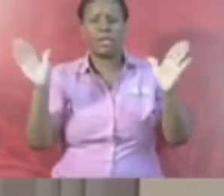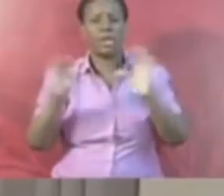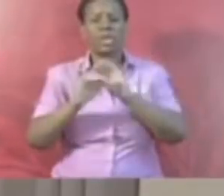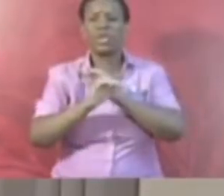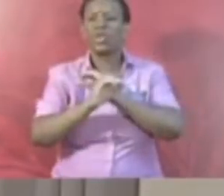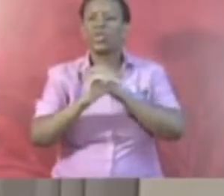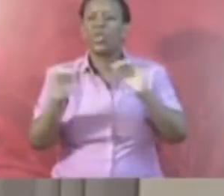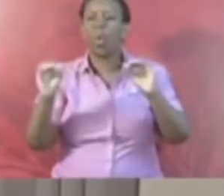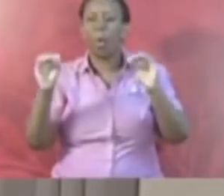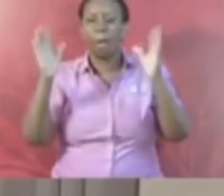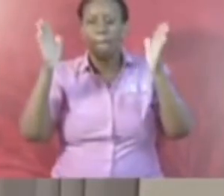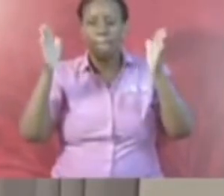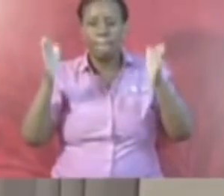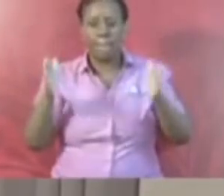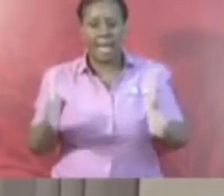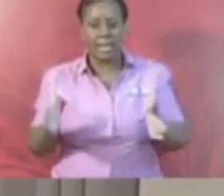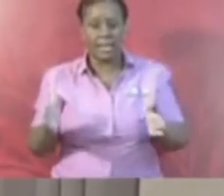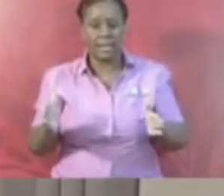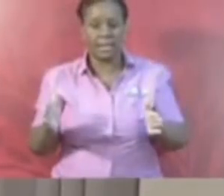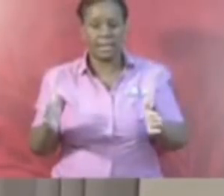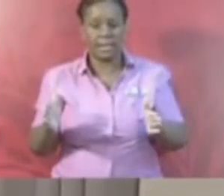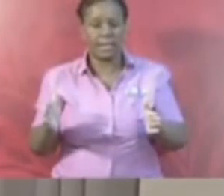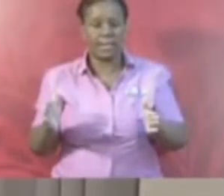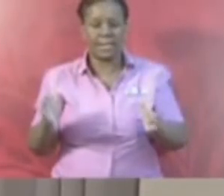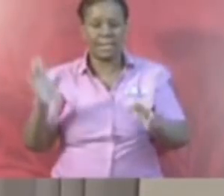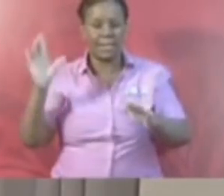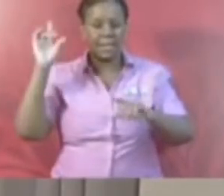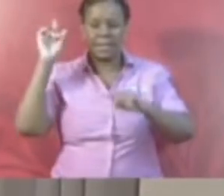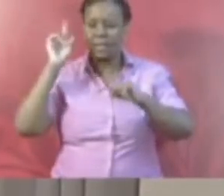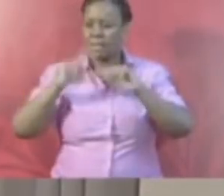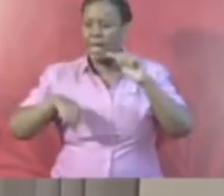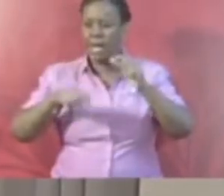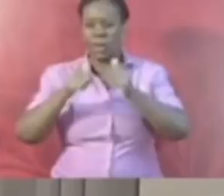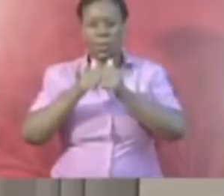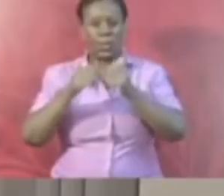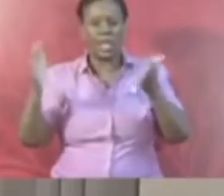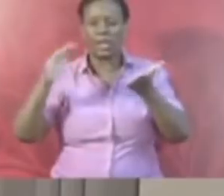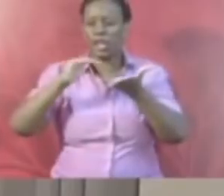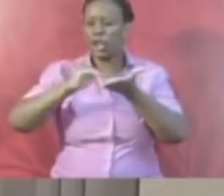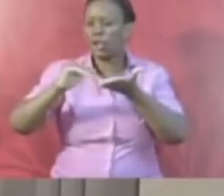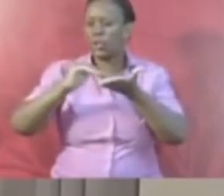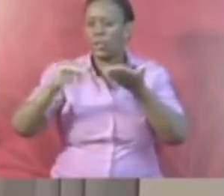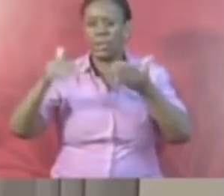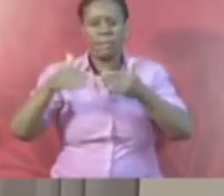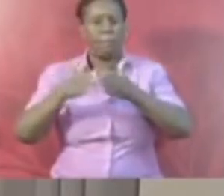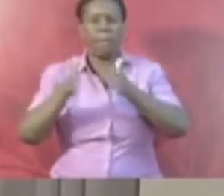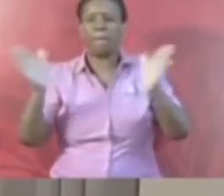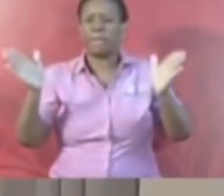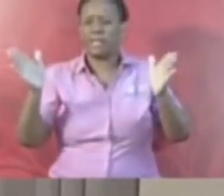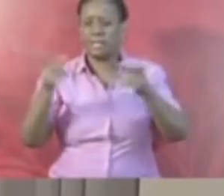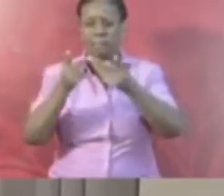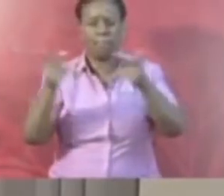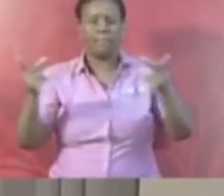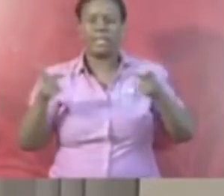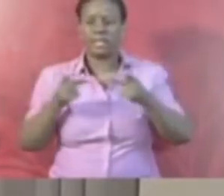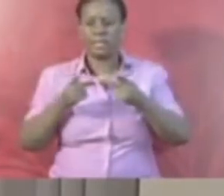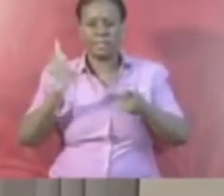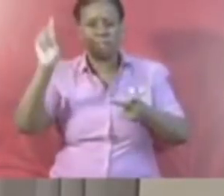without reasonable excuse, be in a public space without wearing a face